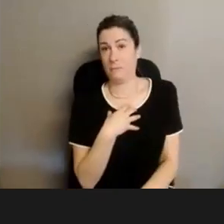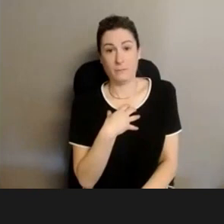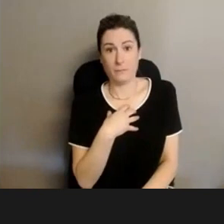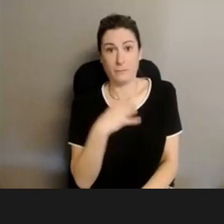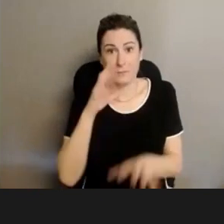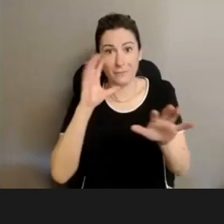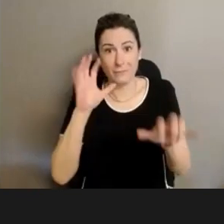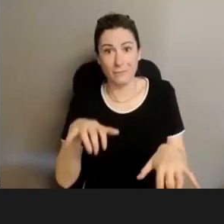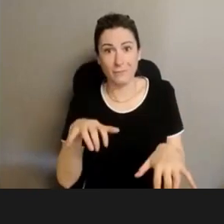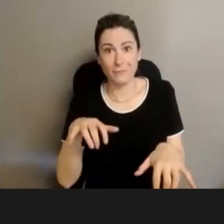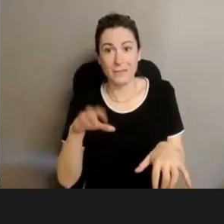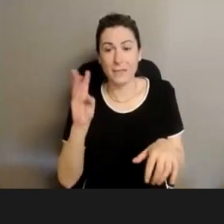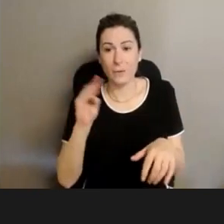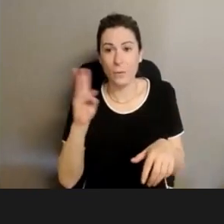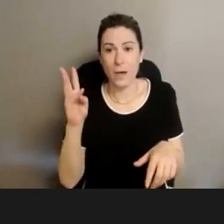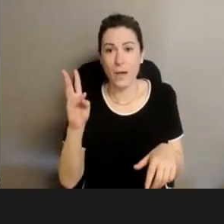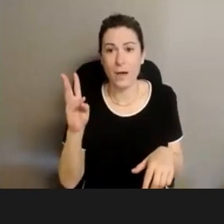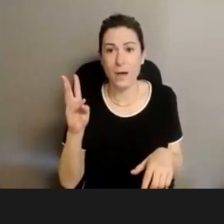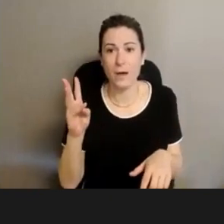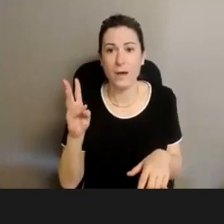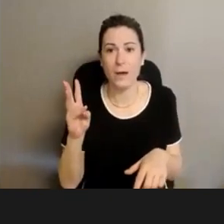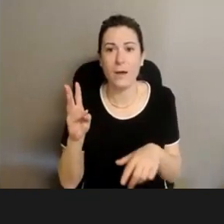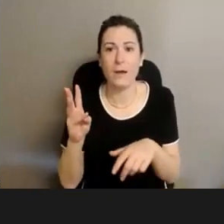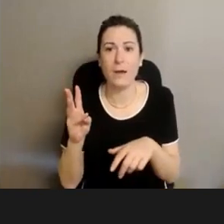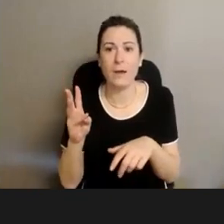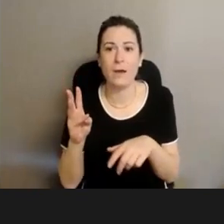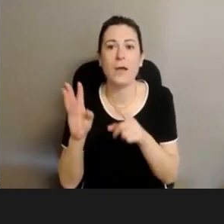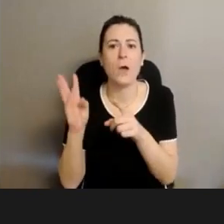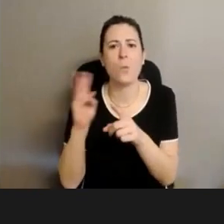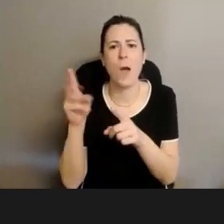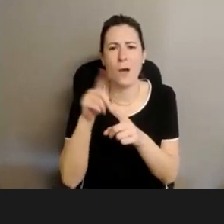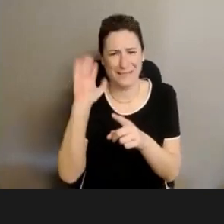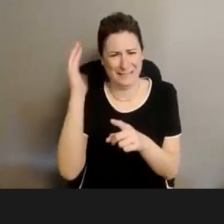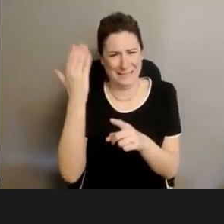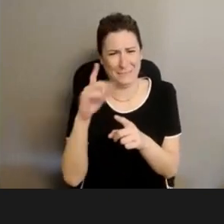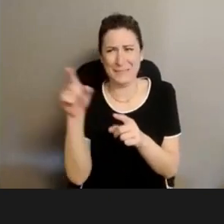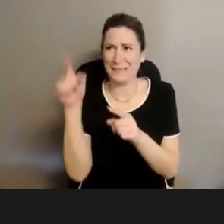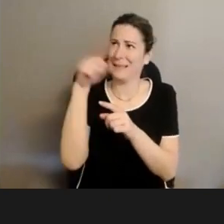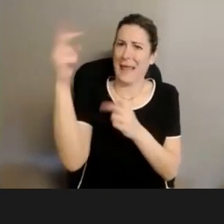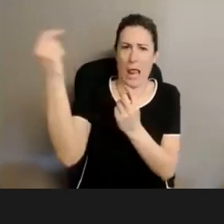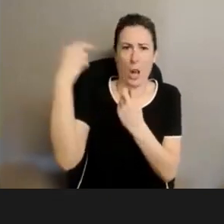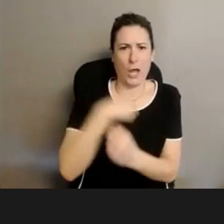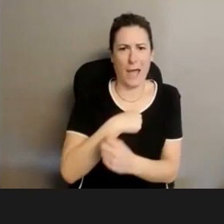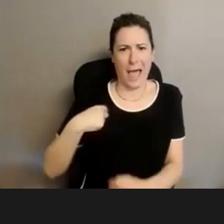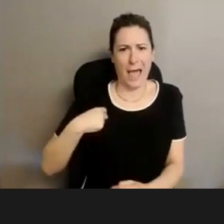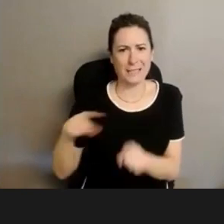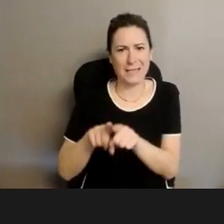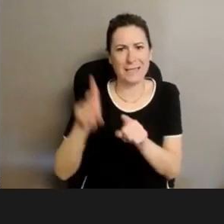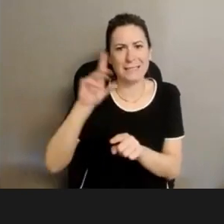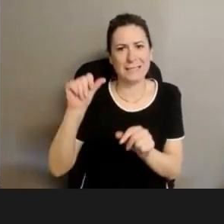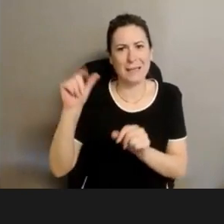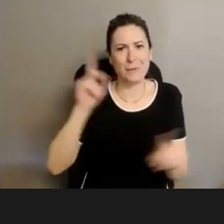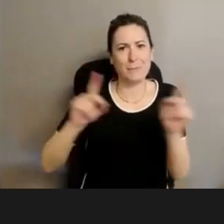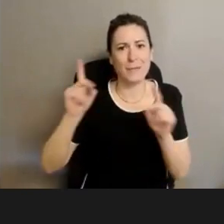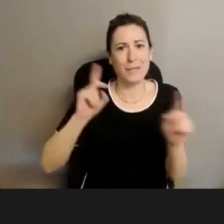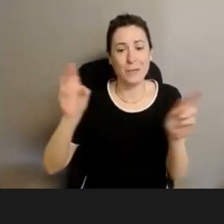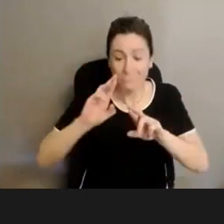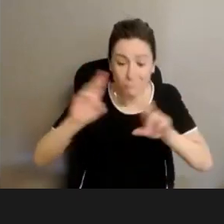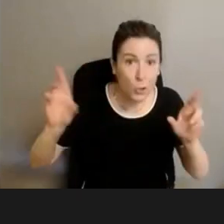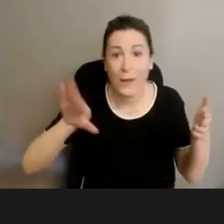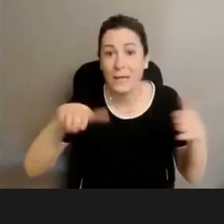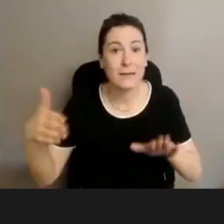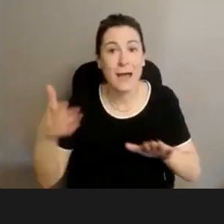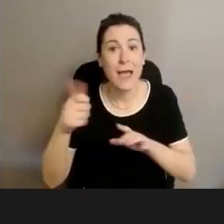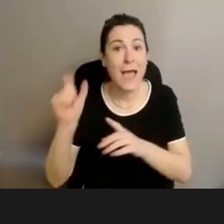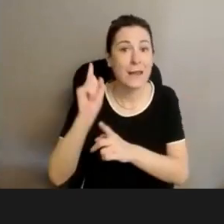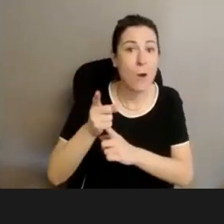about, to use an English phrase, to pop our clogs any minute. And the, you know, the disgust I feel when we're